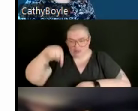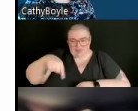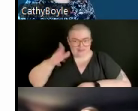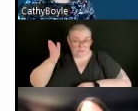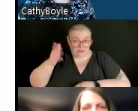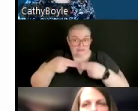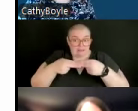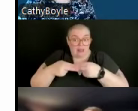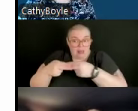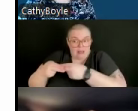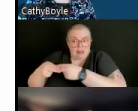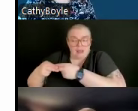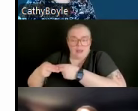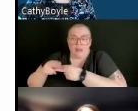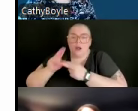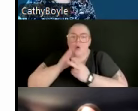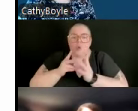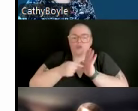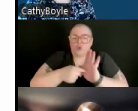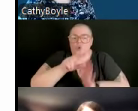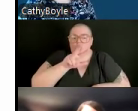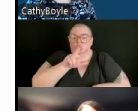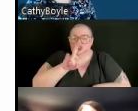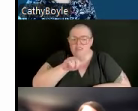going to show you slides 37 to 39.